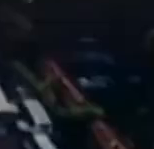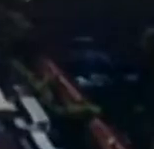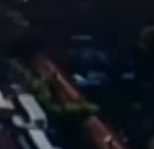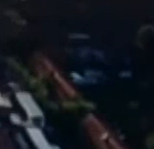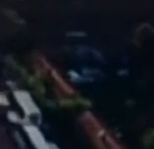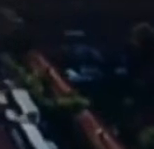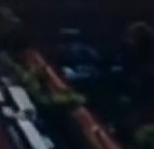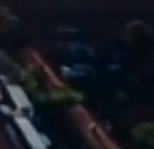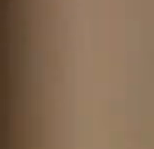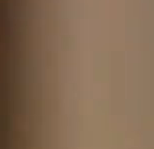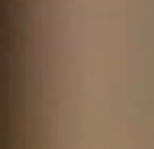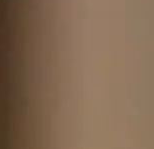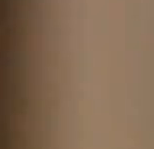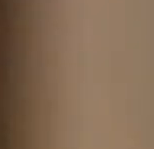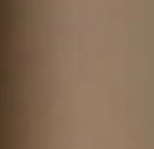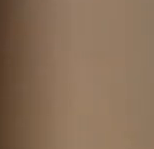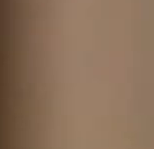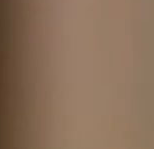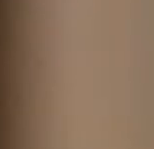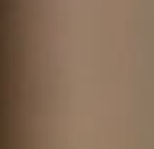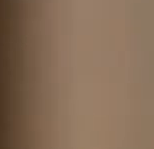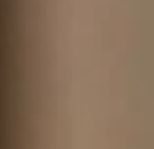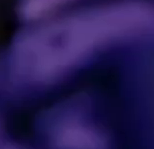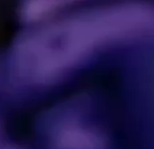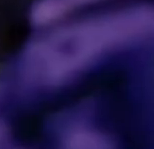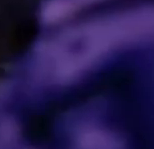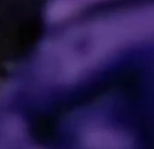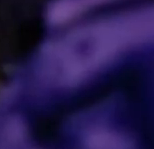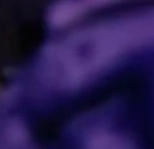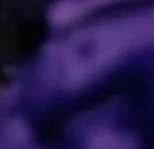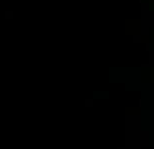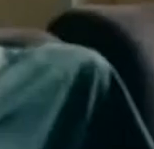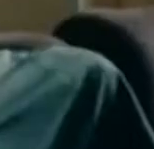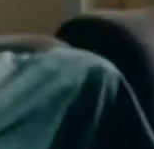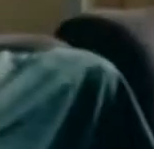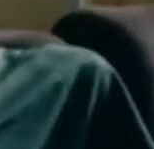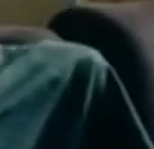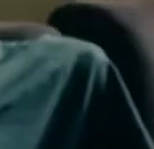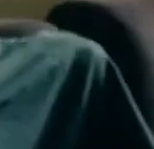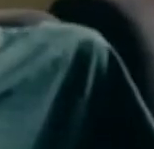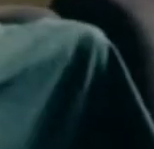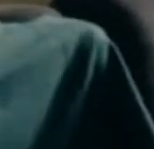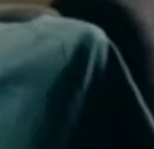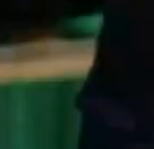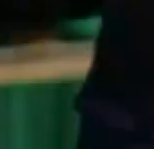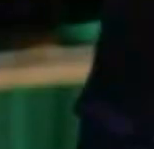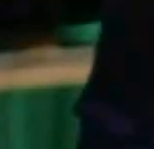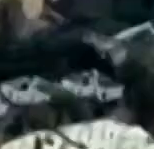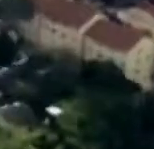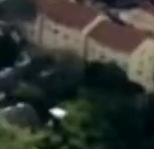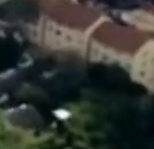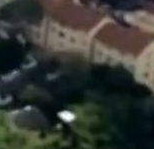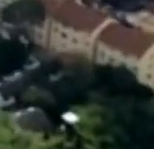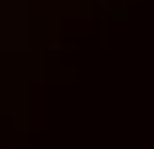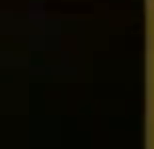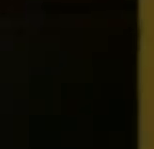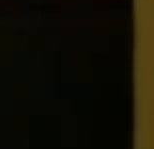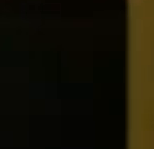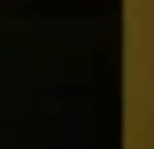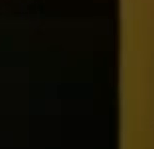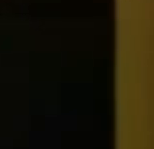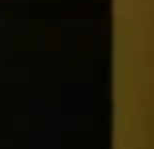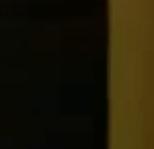down for good. Senior Sergeant Farah, a.k.a. Stingray. Corporal Ibrahim, a.k.a. Mongoose. Corporal